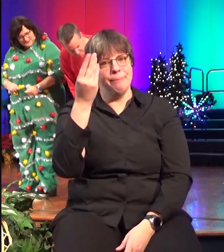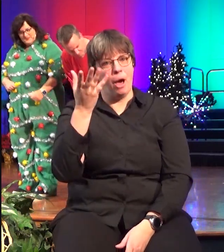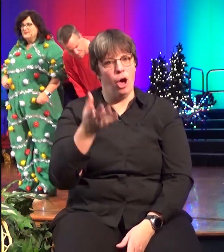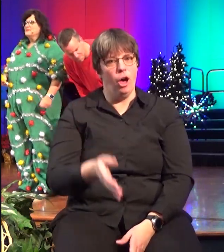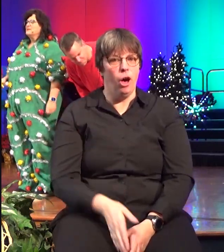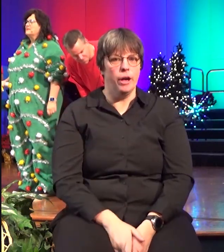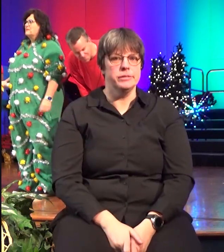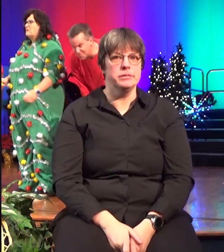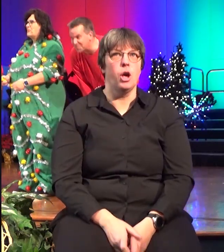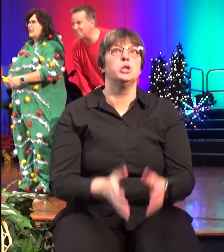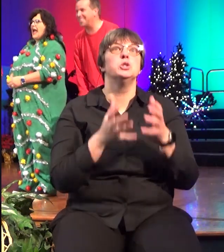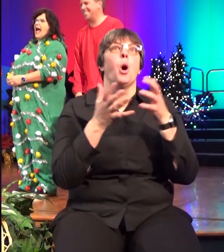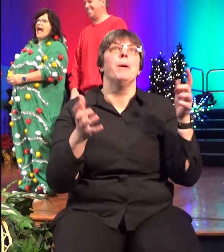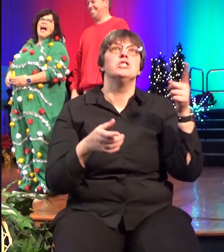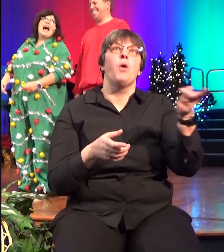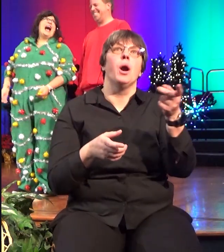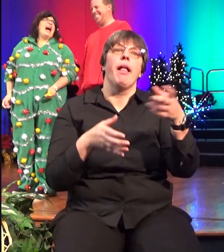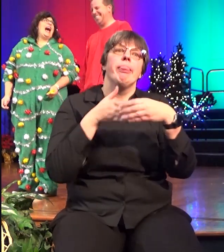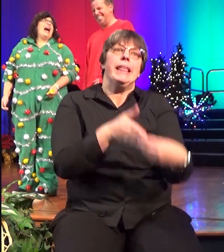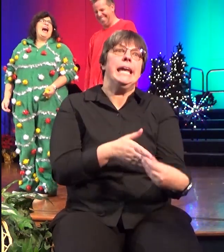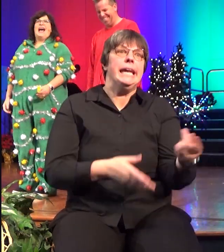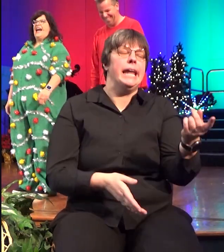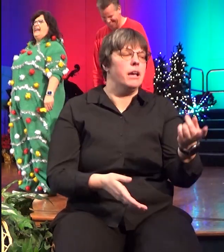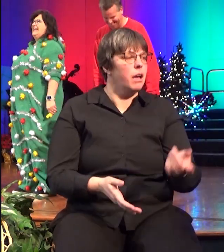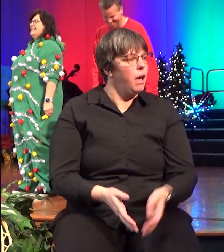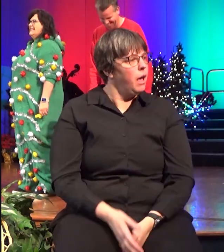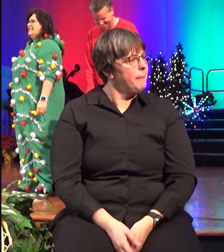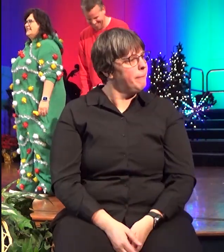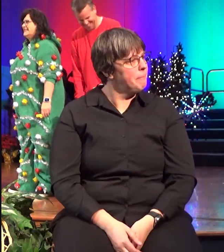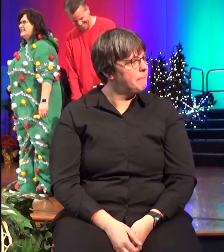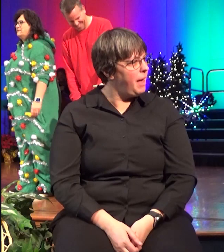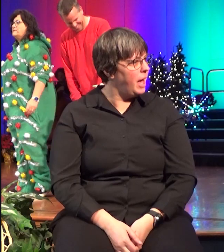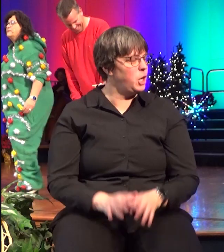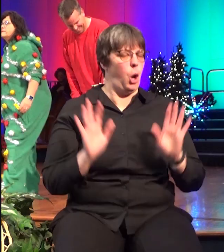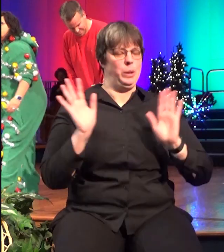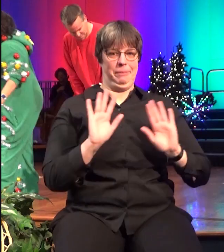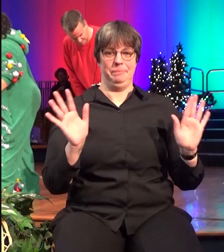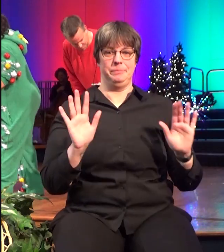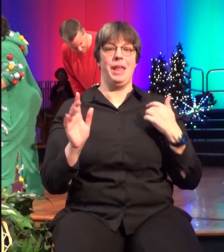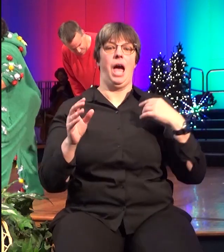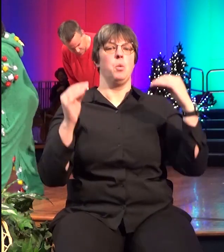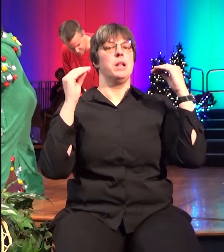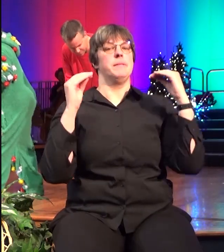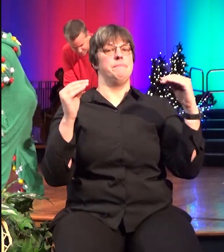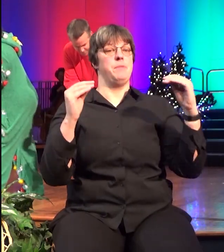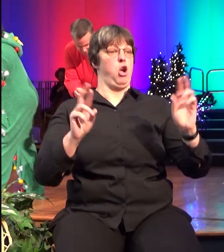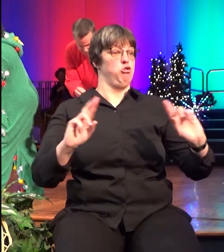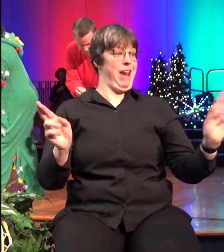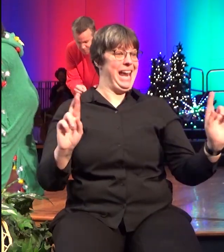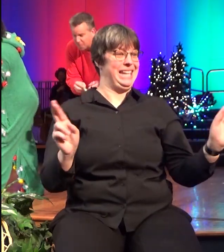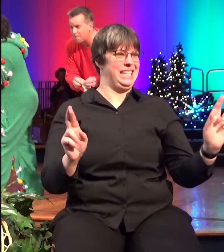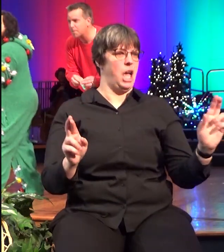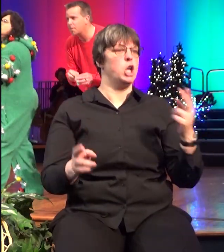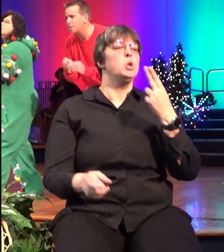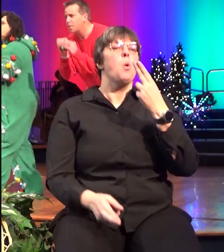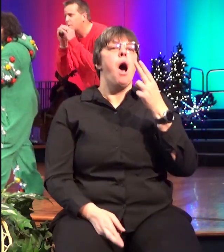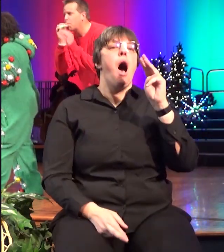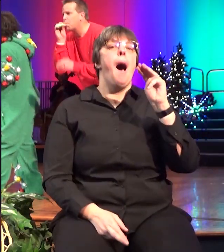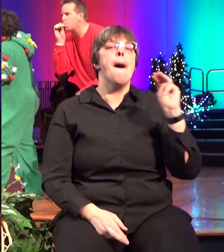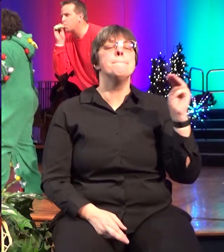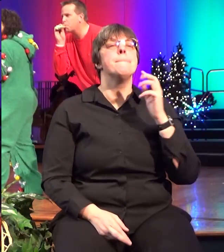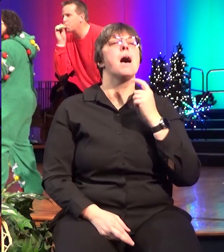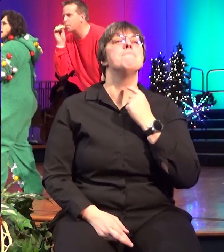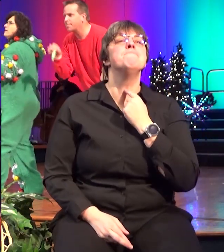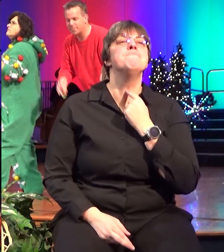So much for leadership. All right, I'm going to instruct you. You hum into a kazoo.